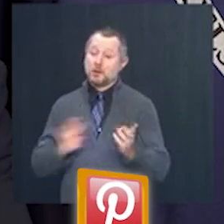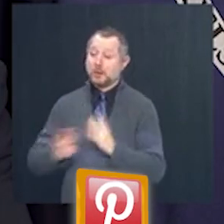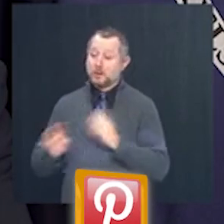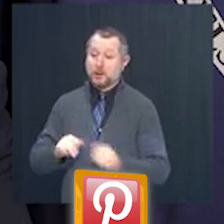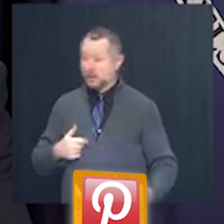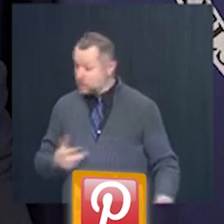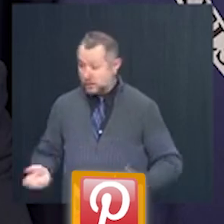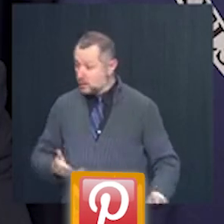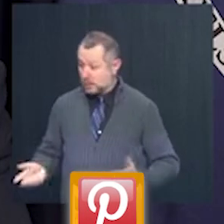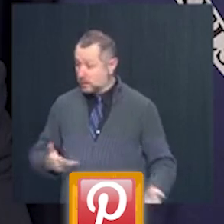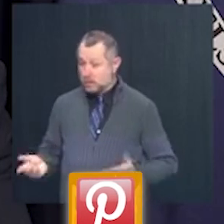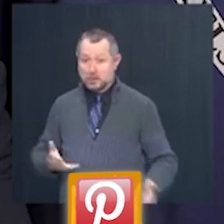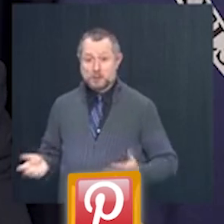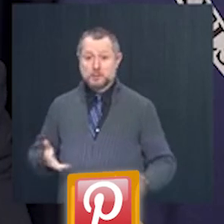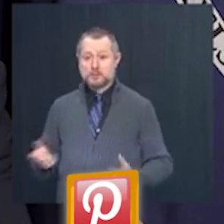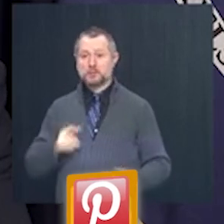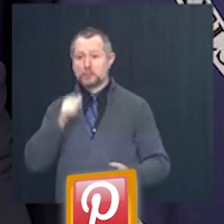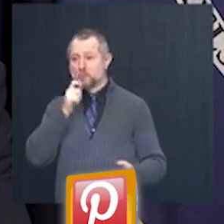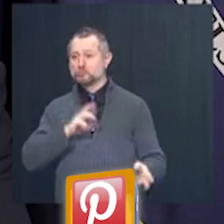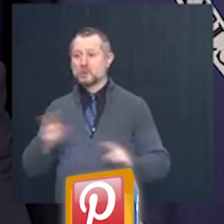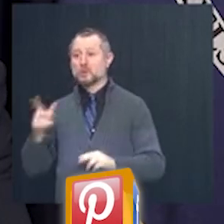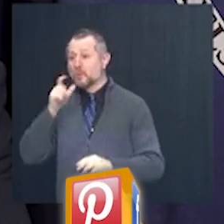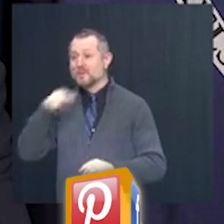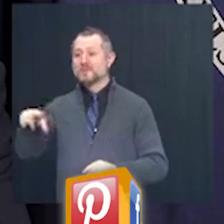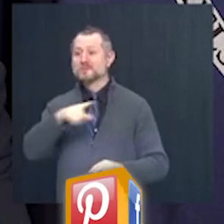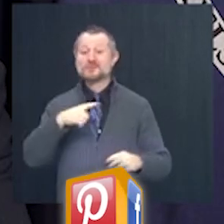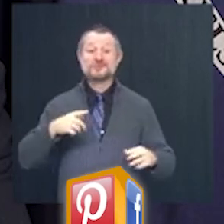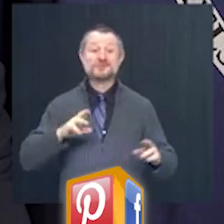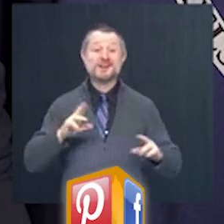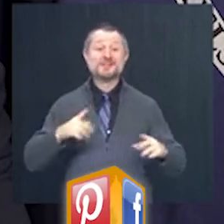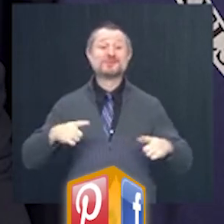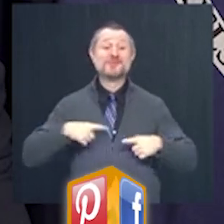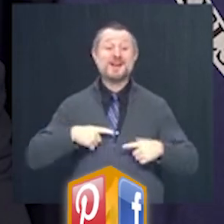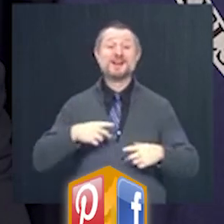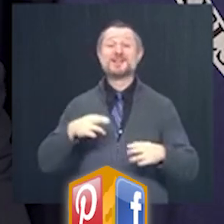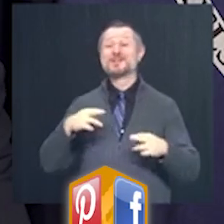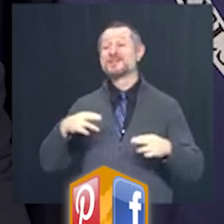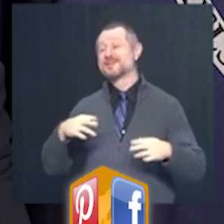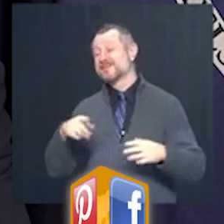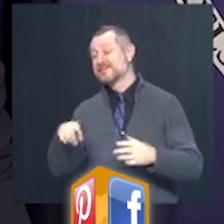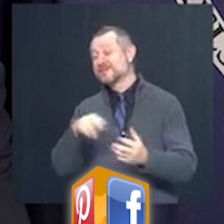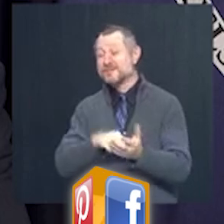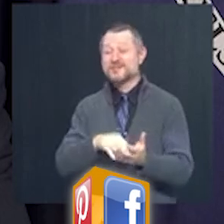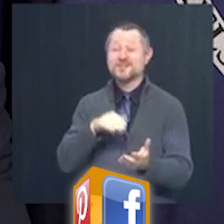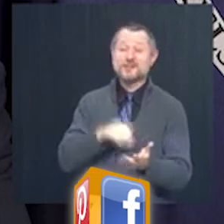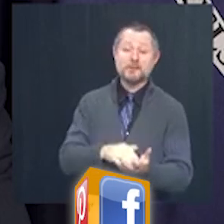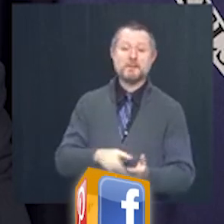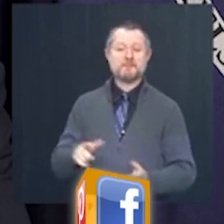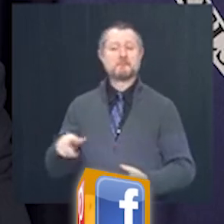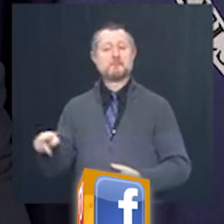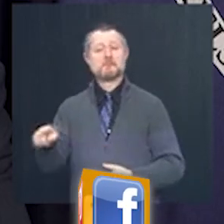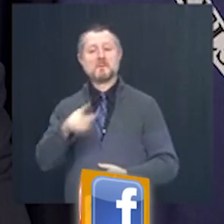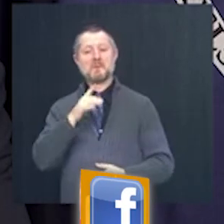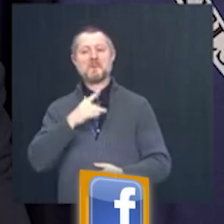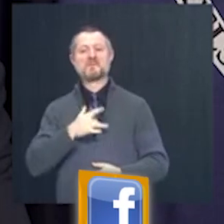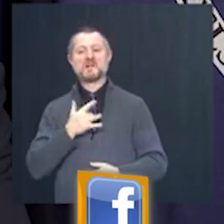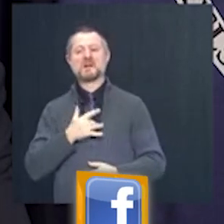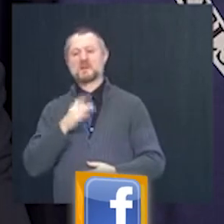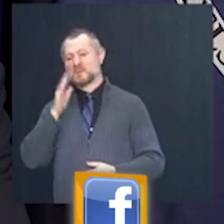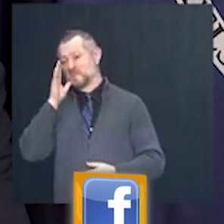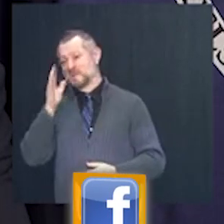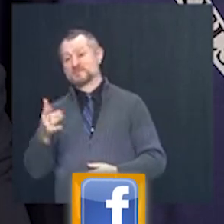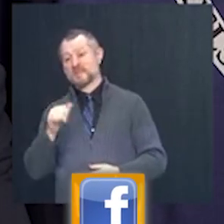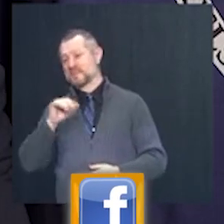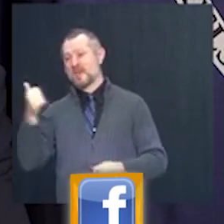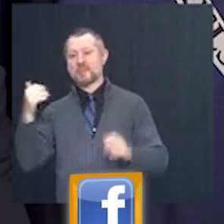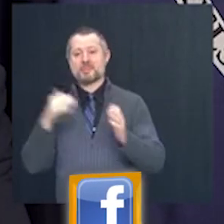the reserves. I think we're going to have, if I had to estimate, tens of thousands of